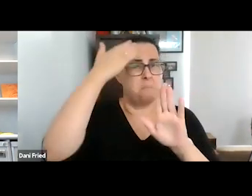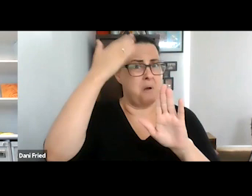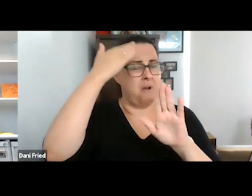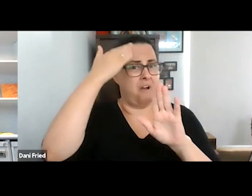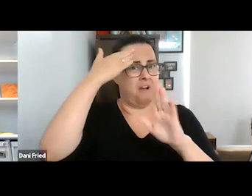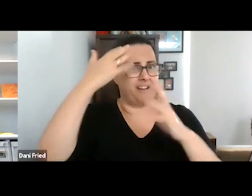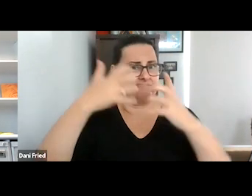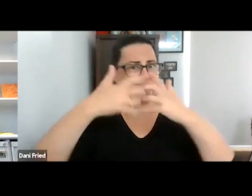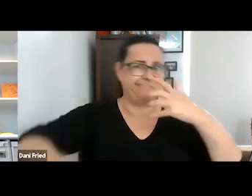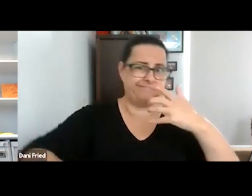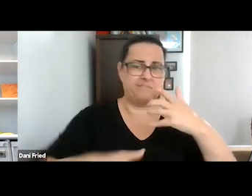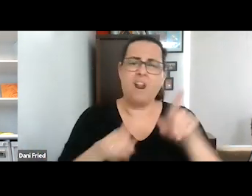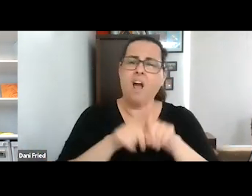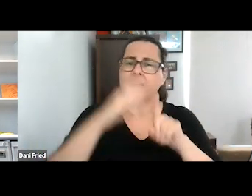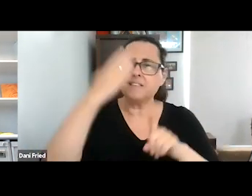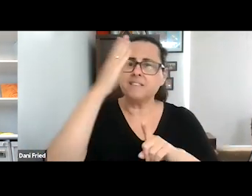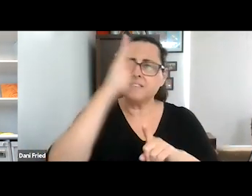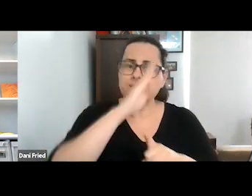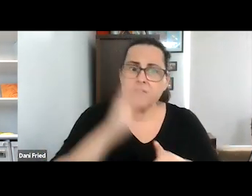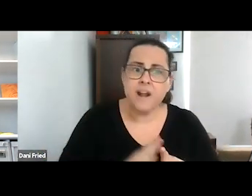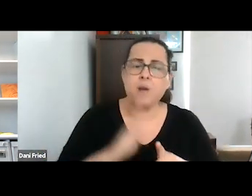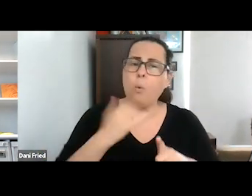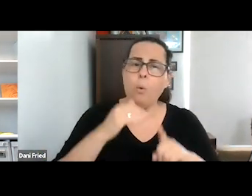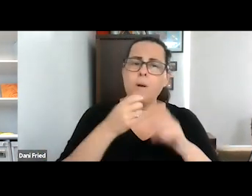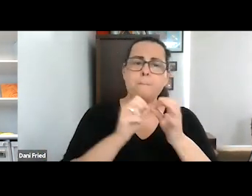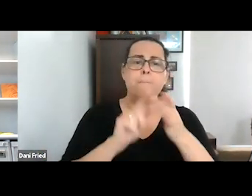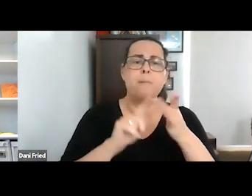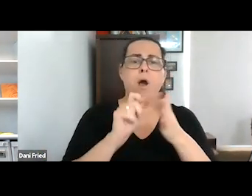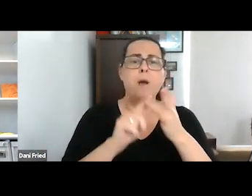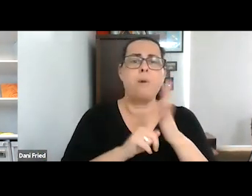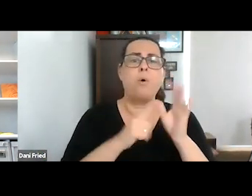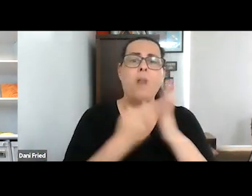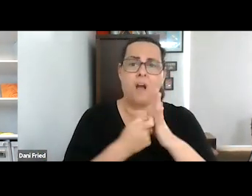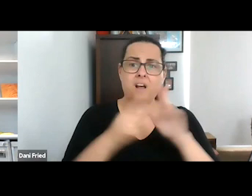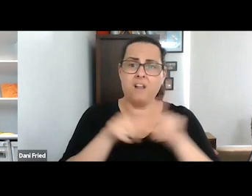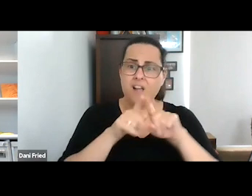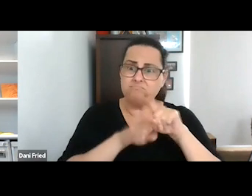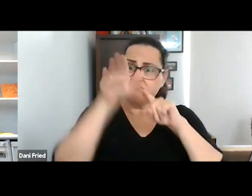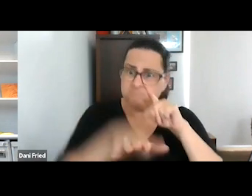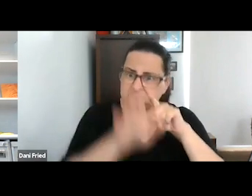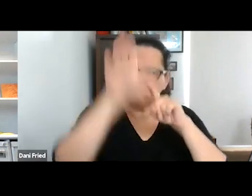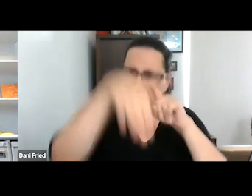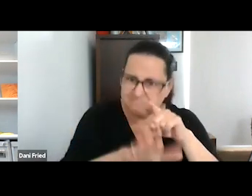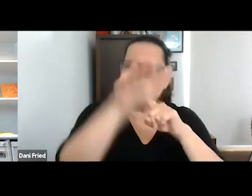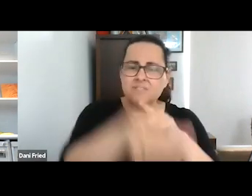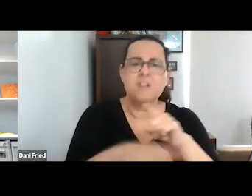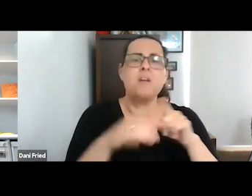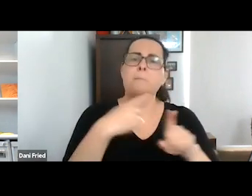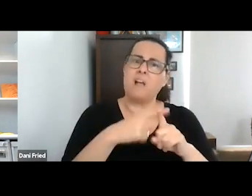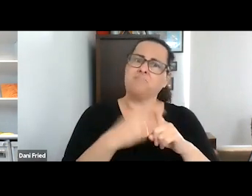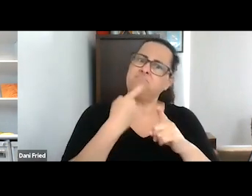disorder. Also severe depression and severe anxiety disorders can be included as severe mental